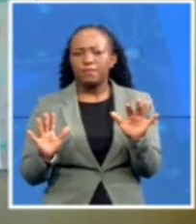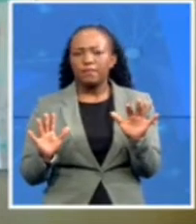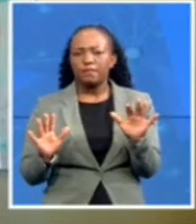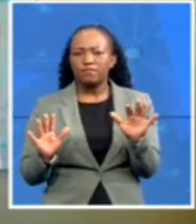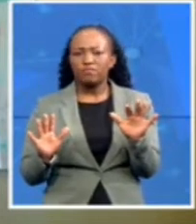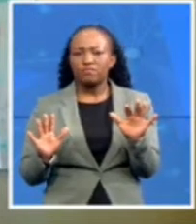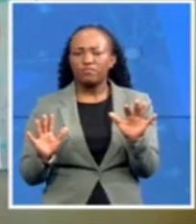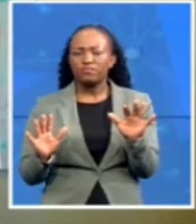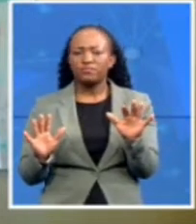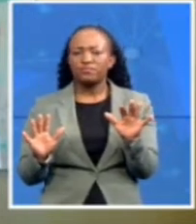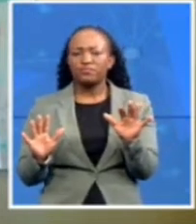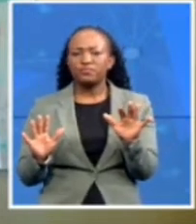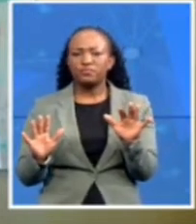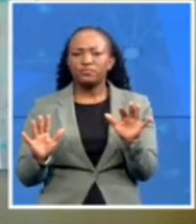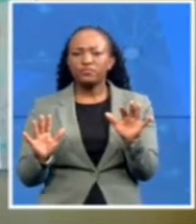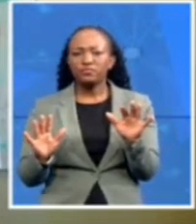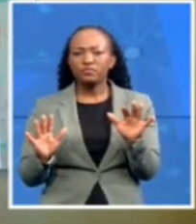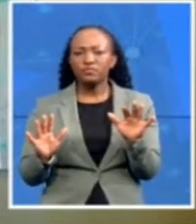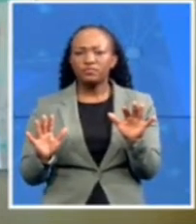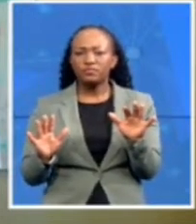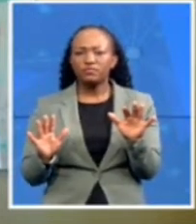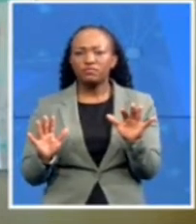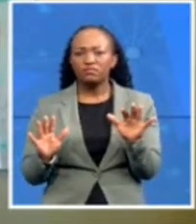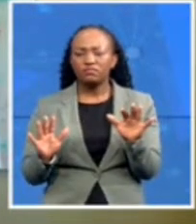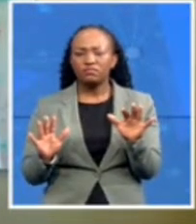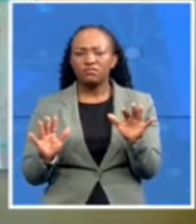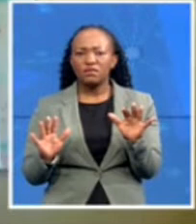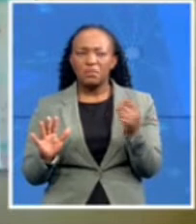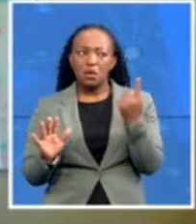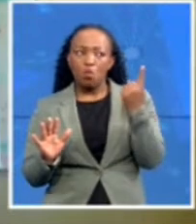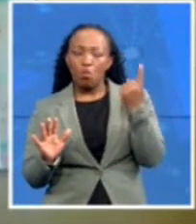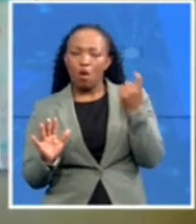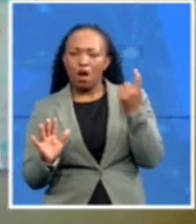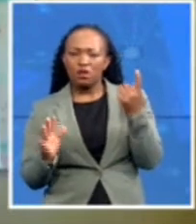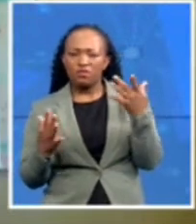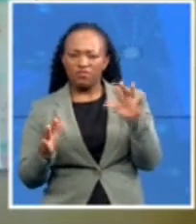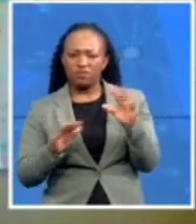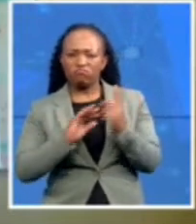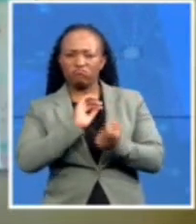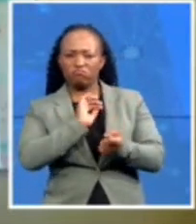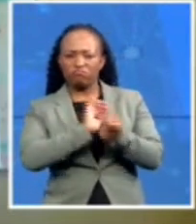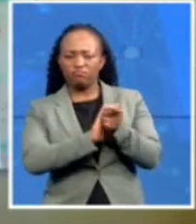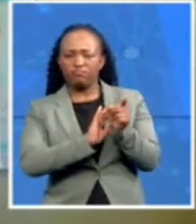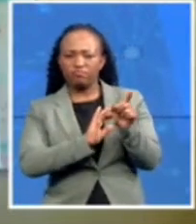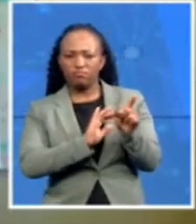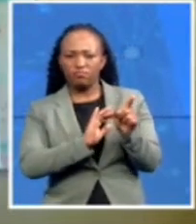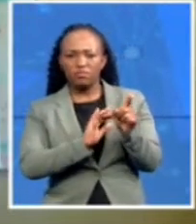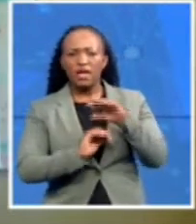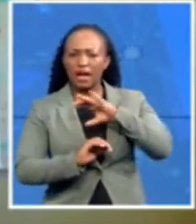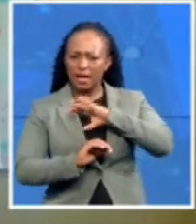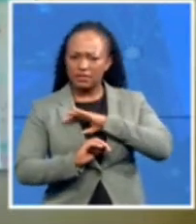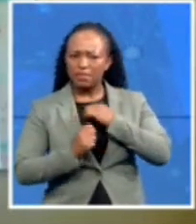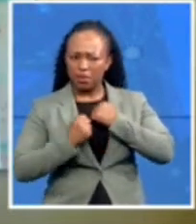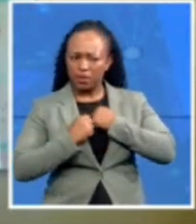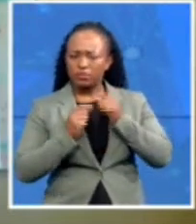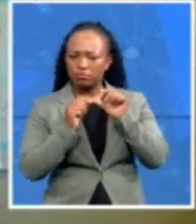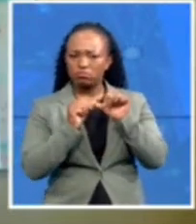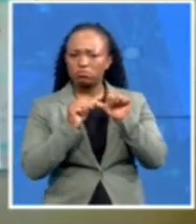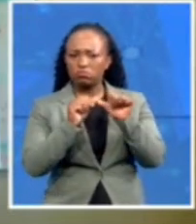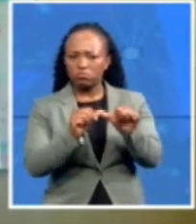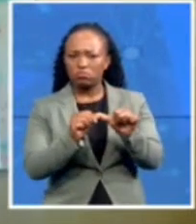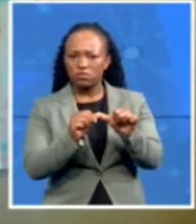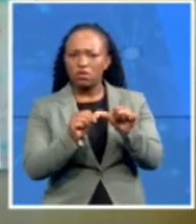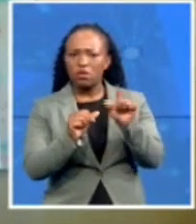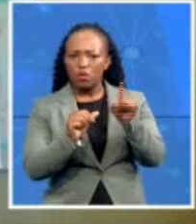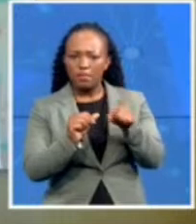this was just but one event. They remain our customers, and we need to respect the relationship that we have with our customers, because